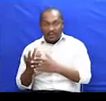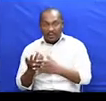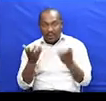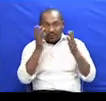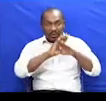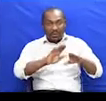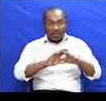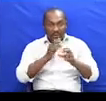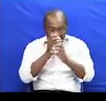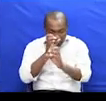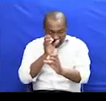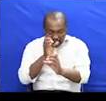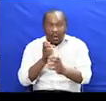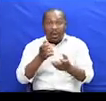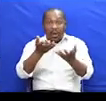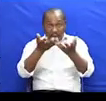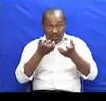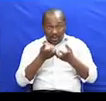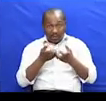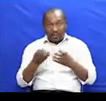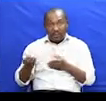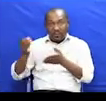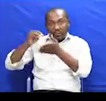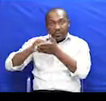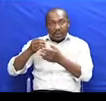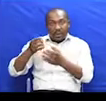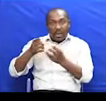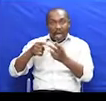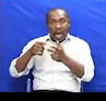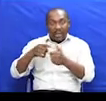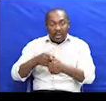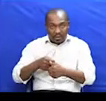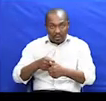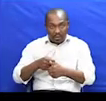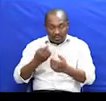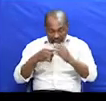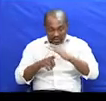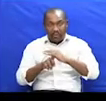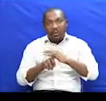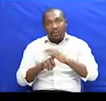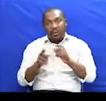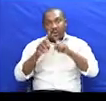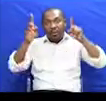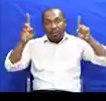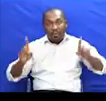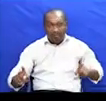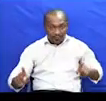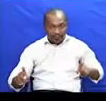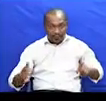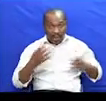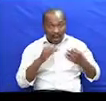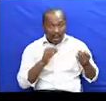you need to record the data. So the data must be recorded within the table. And how do we record